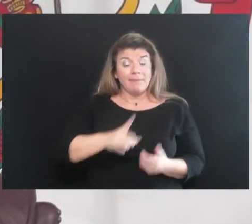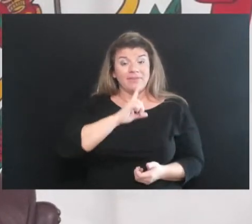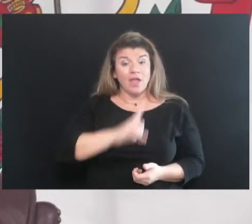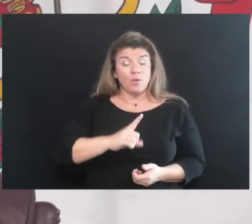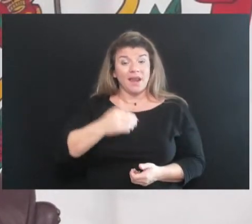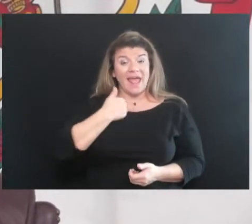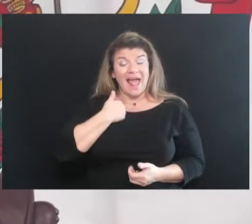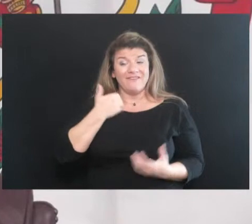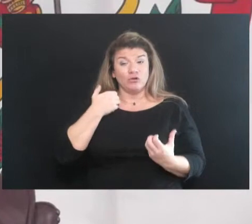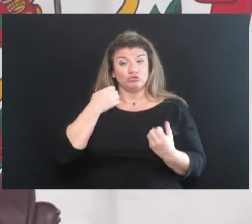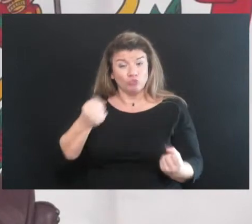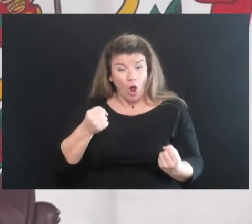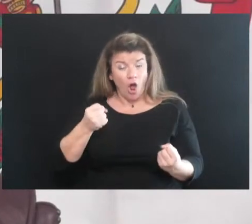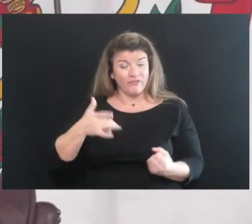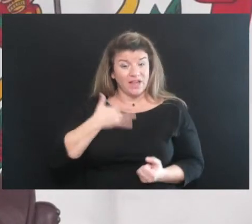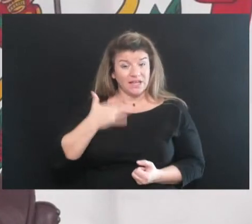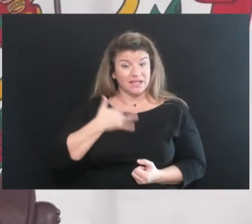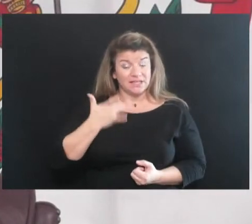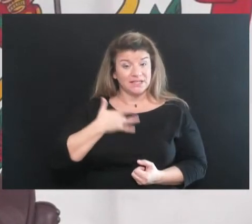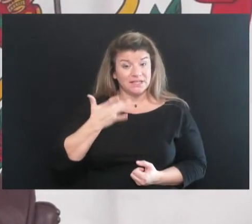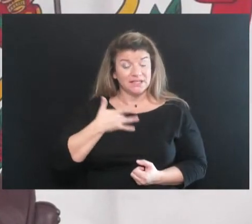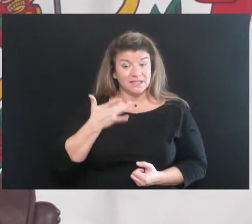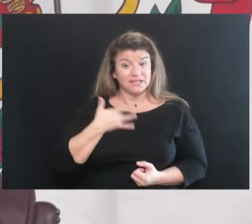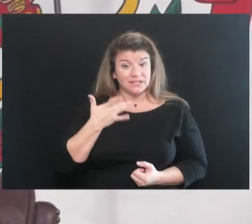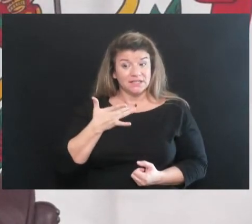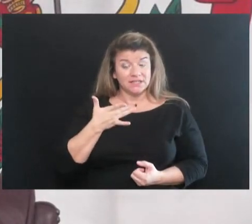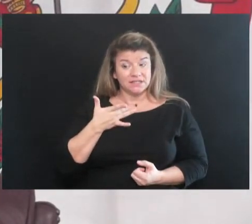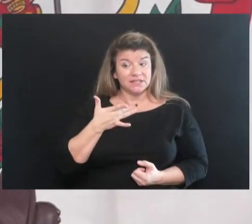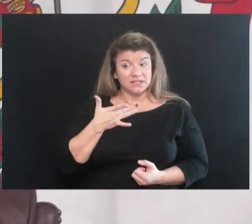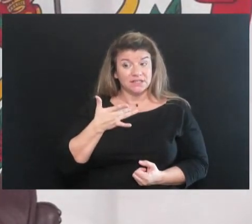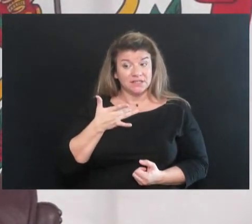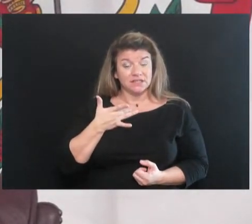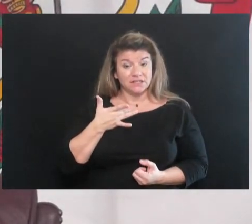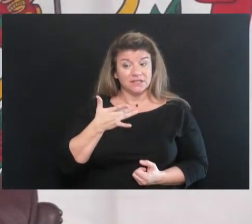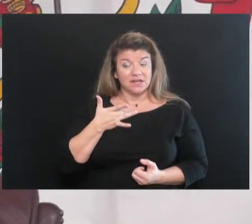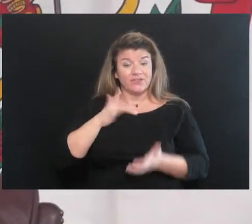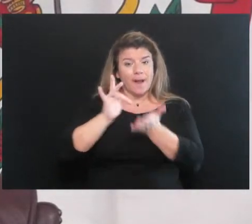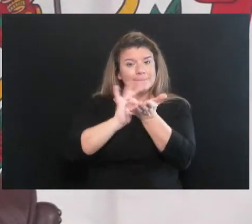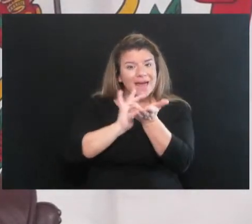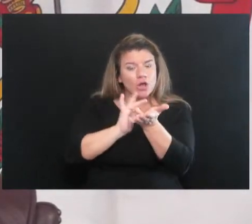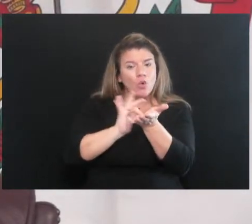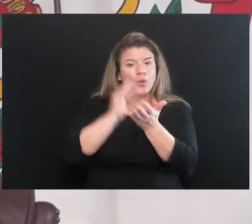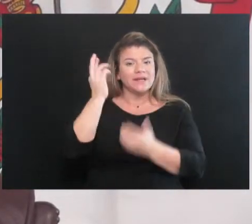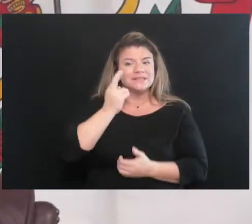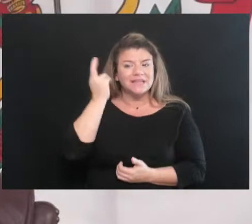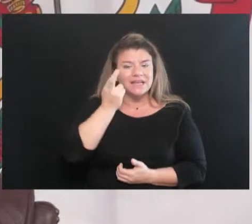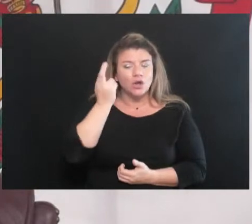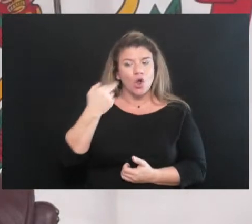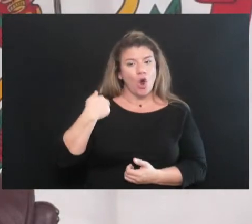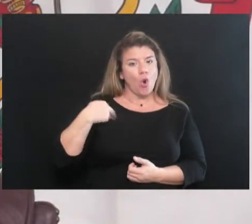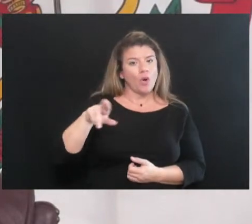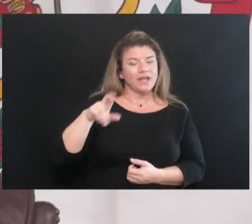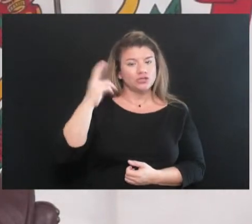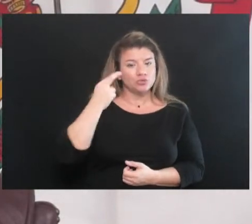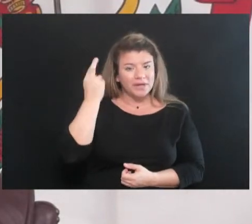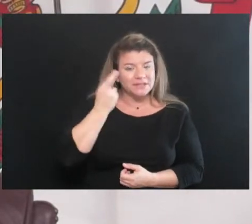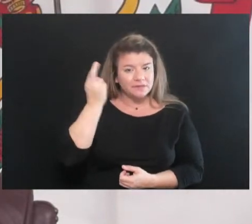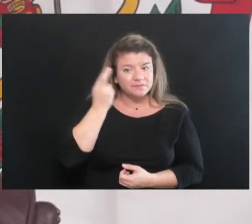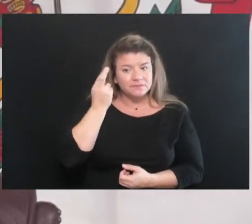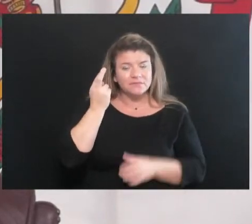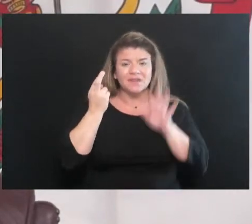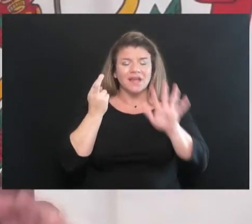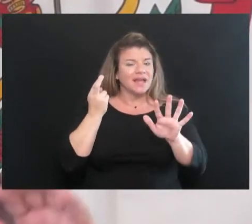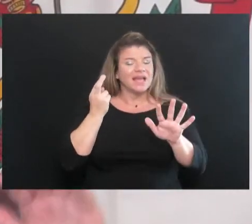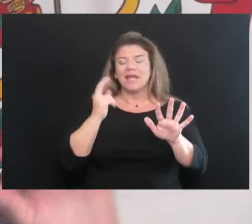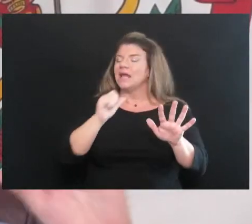strong feeling, from a standpoint of a medical component or a religious component, not